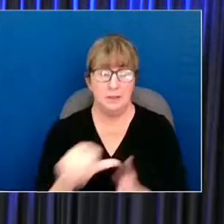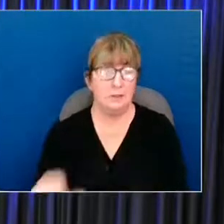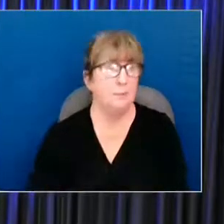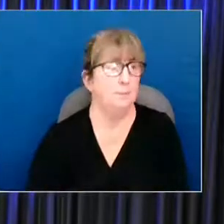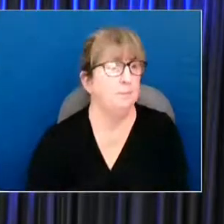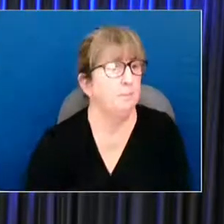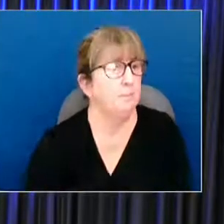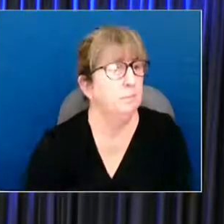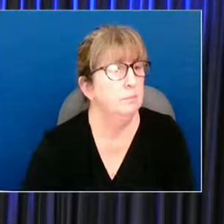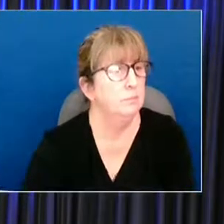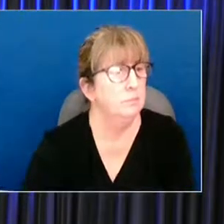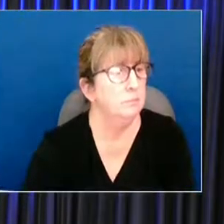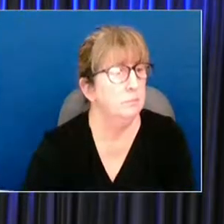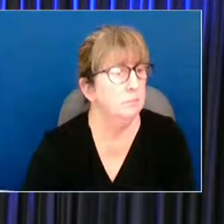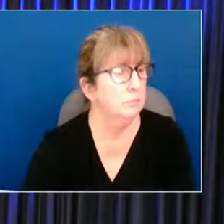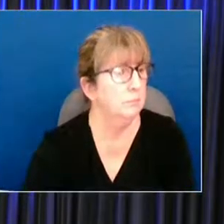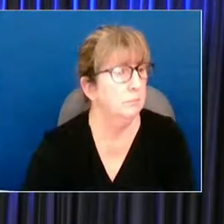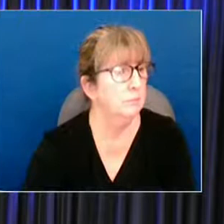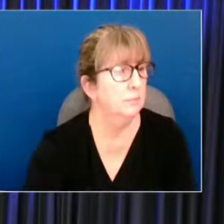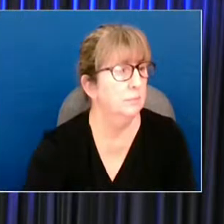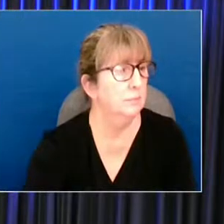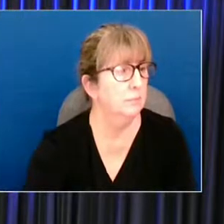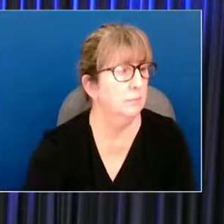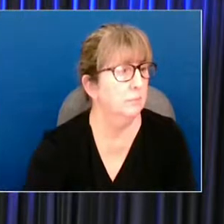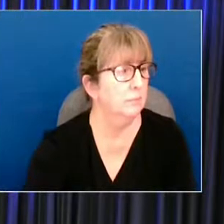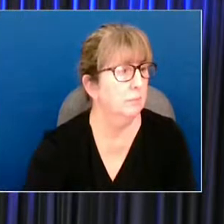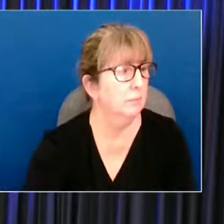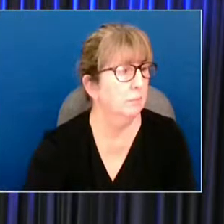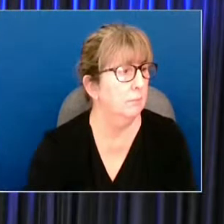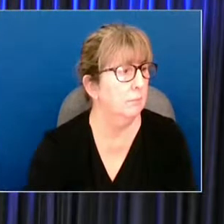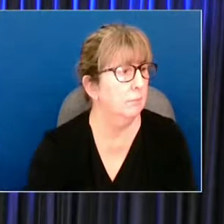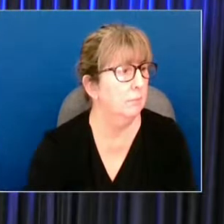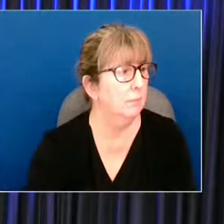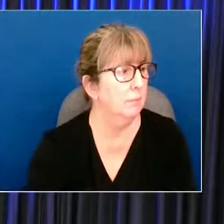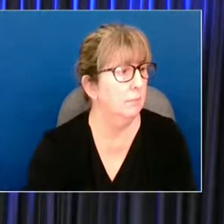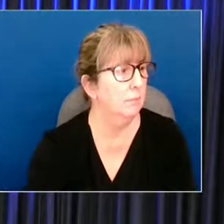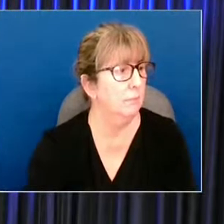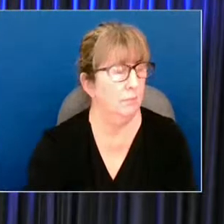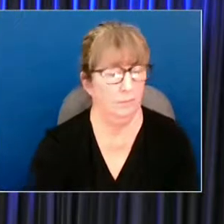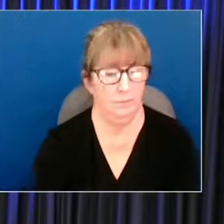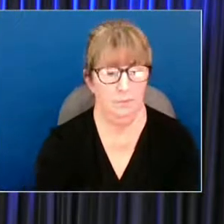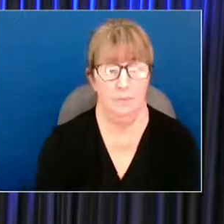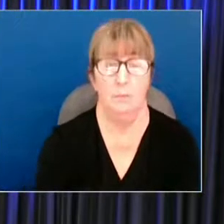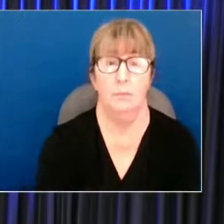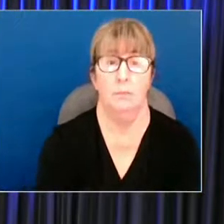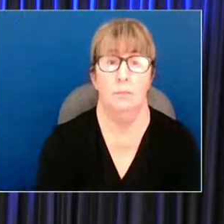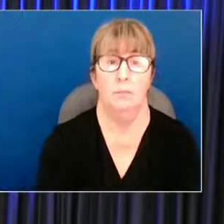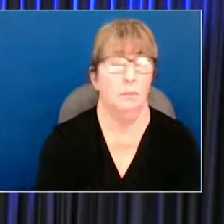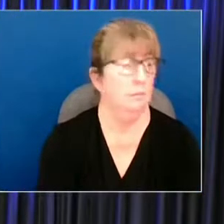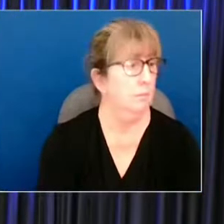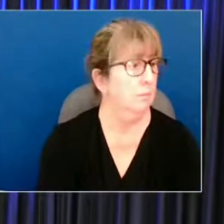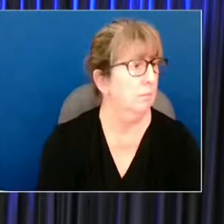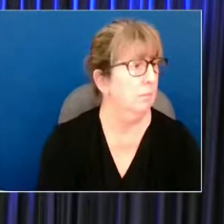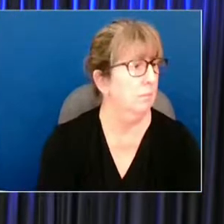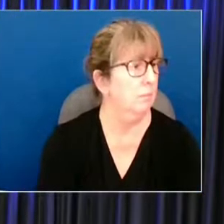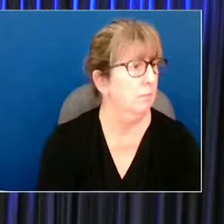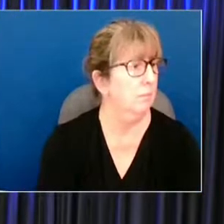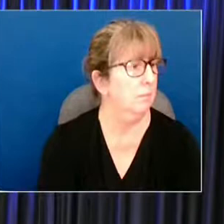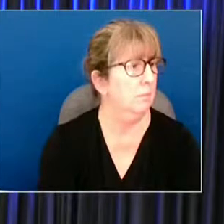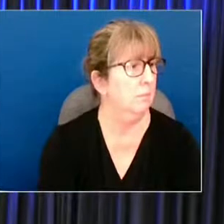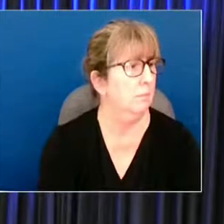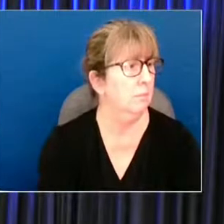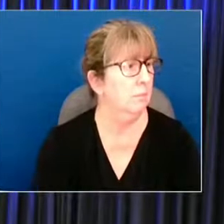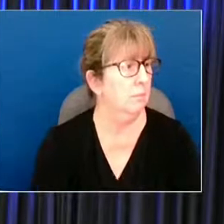Yes, I've got that link. Should I just use that one? Yeah, click on that, and then we'll return to the county's